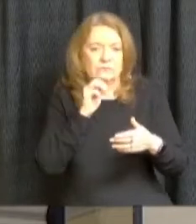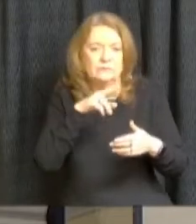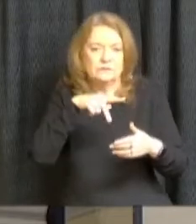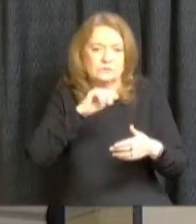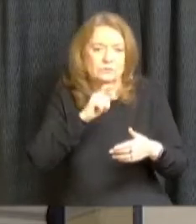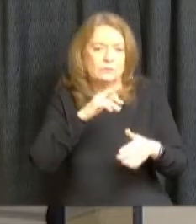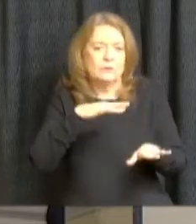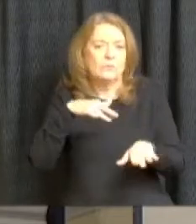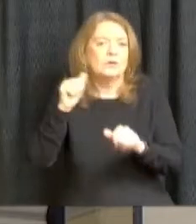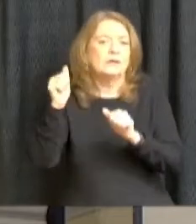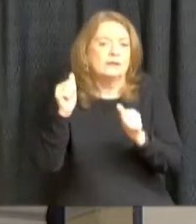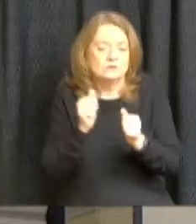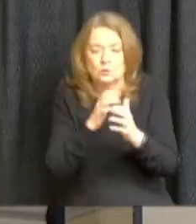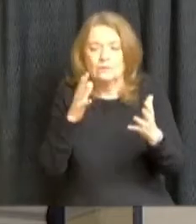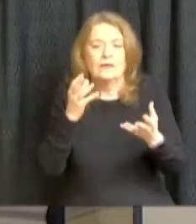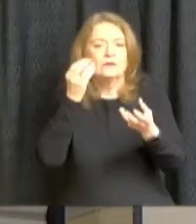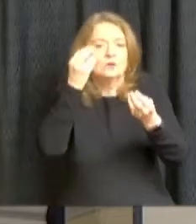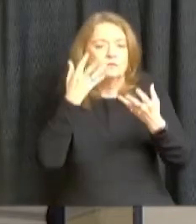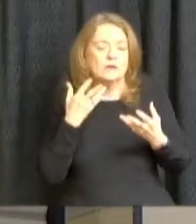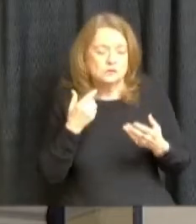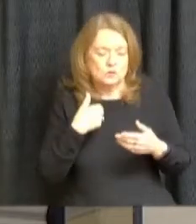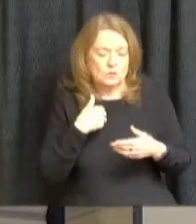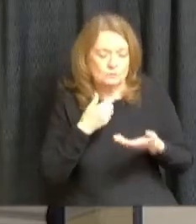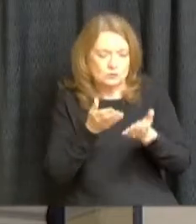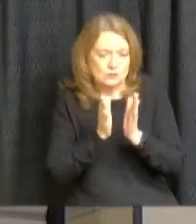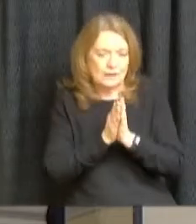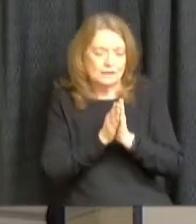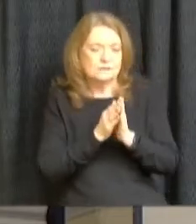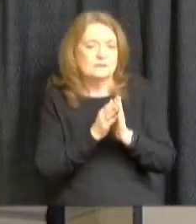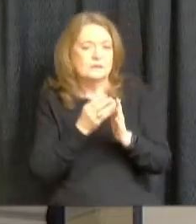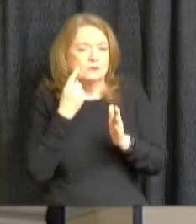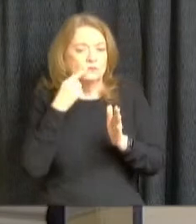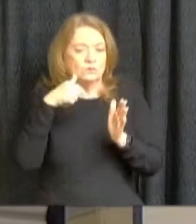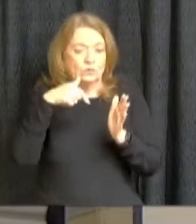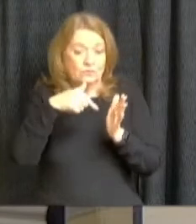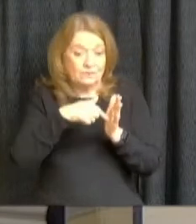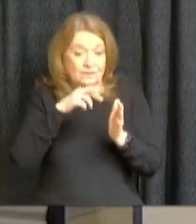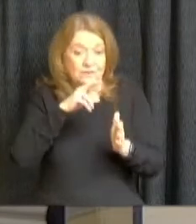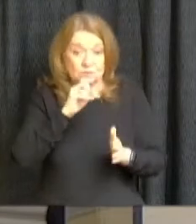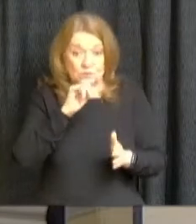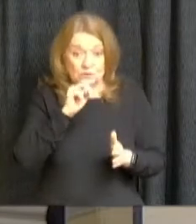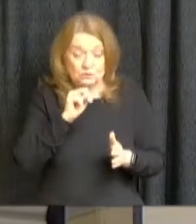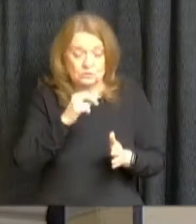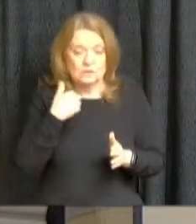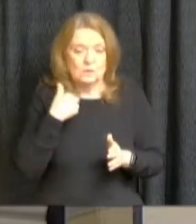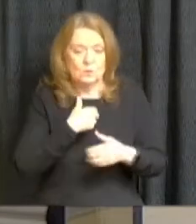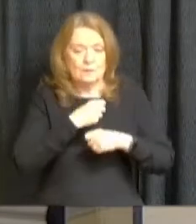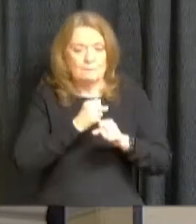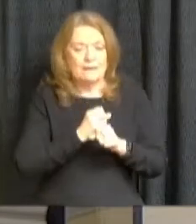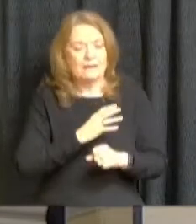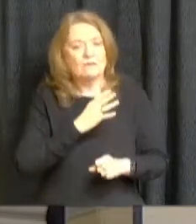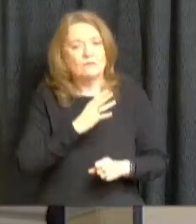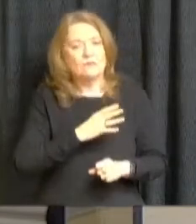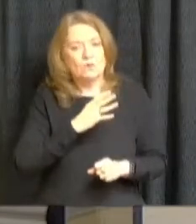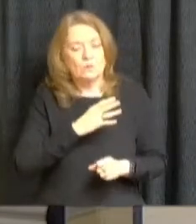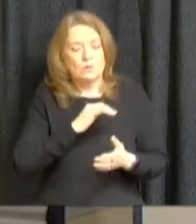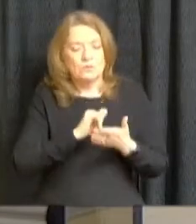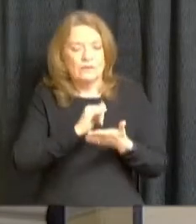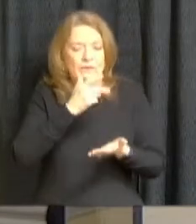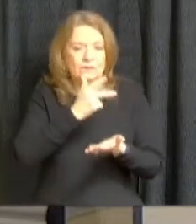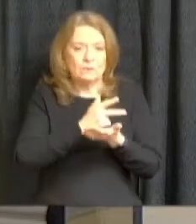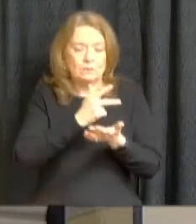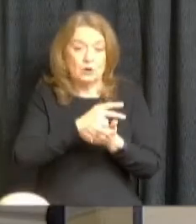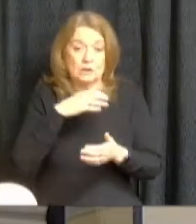notification. So all I'm asking for at the end of this resolution is that we formalize, that the parking